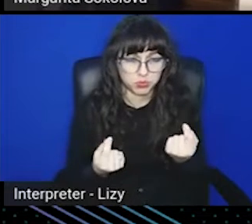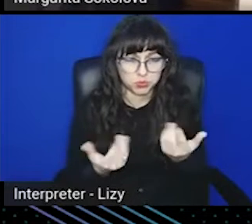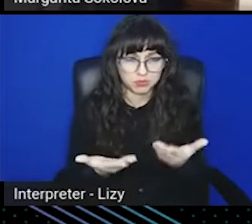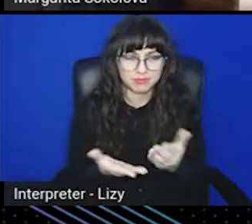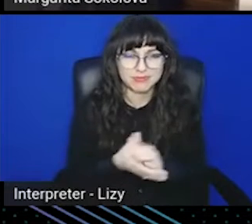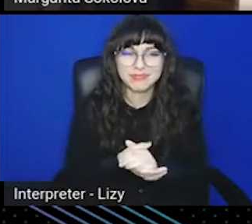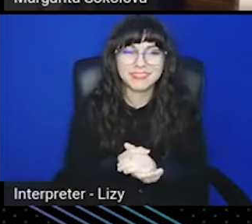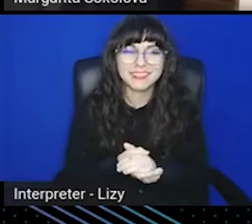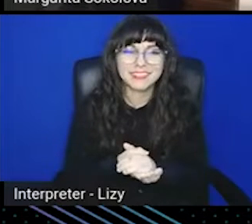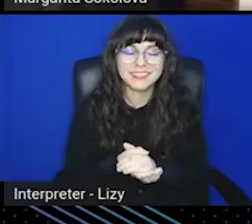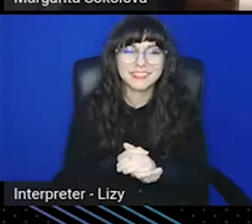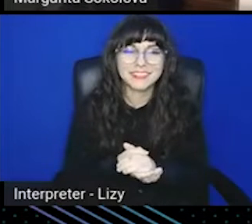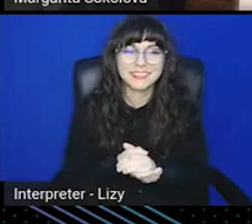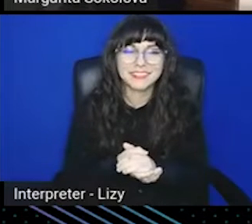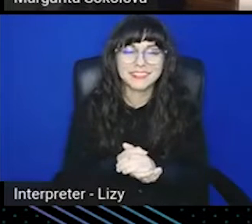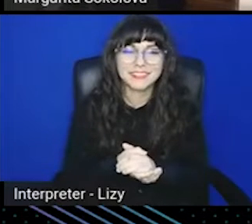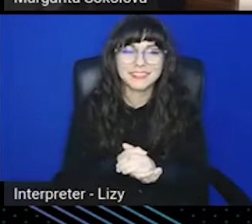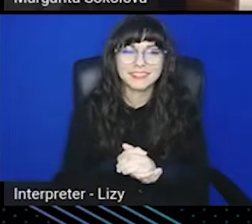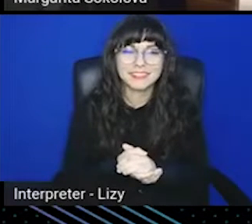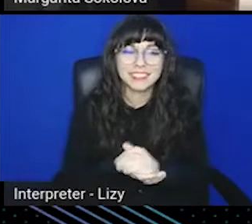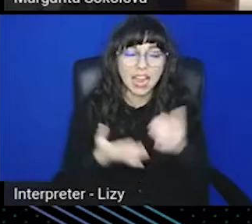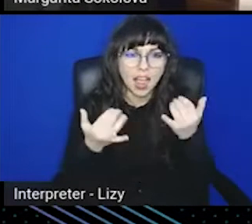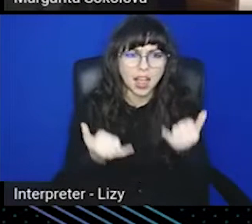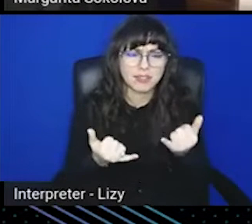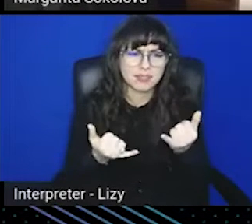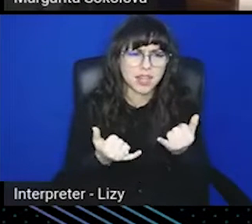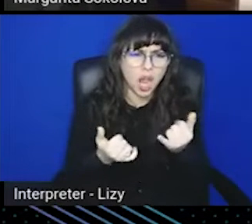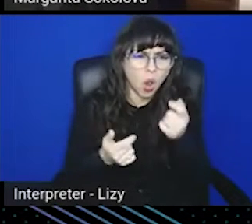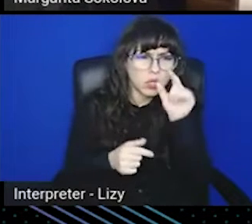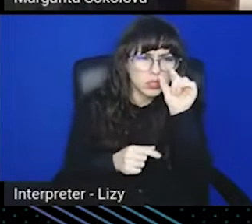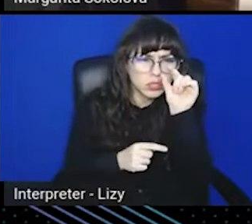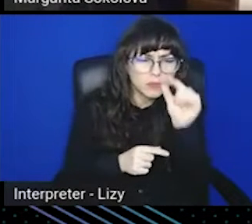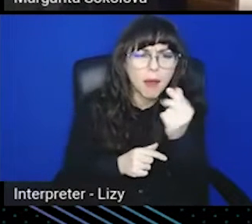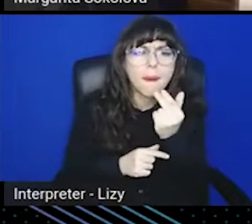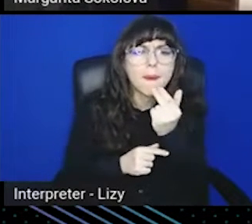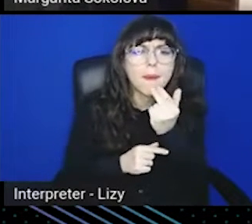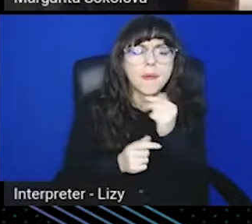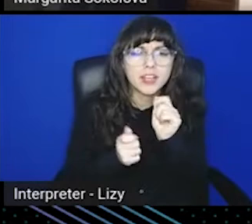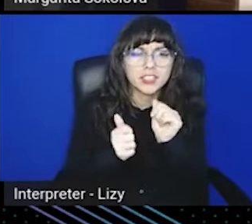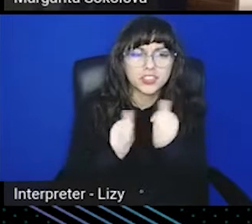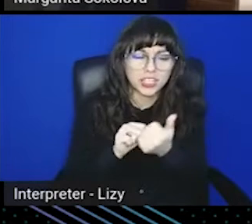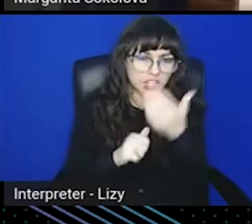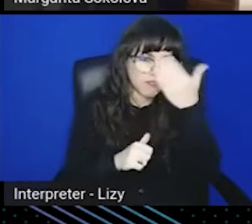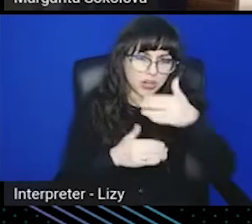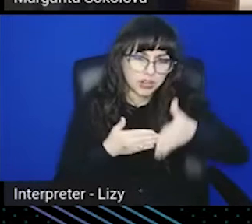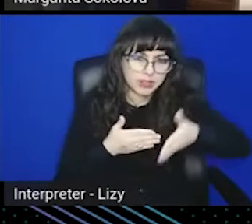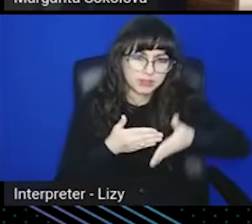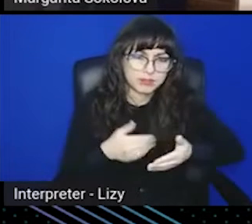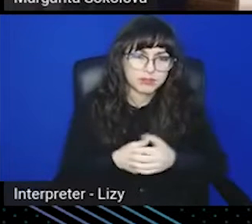I'm going to make a small change to the front end.